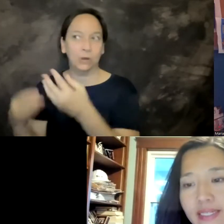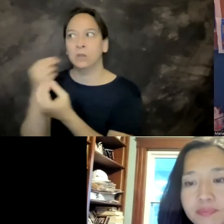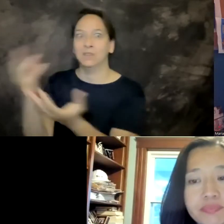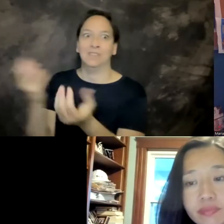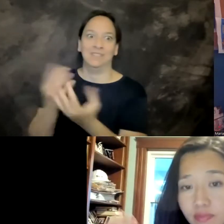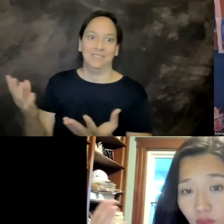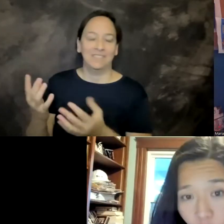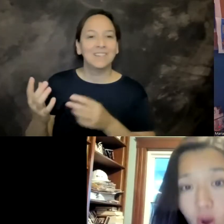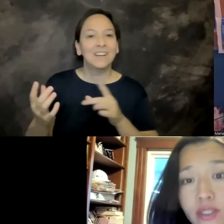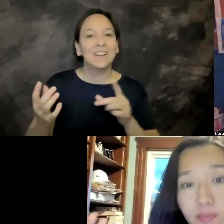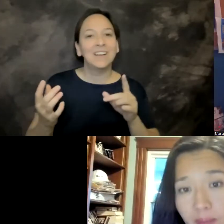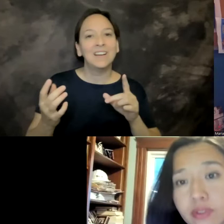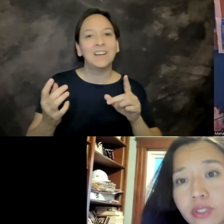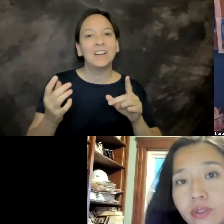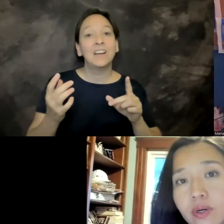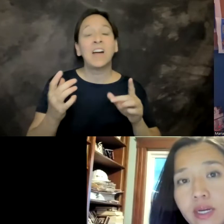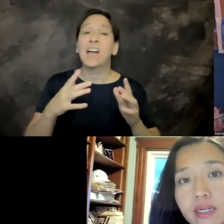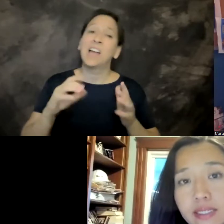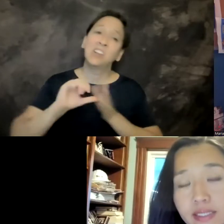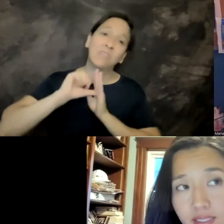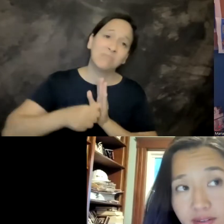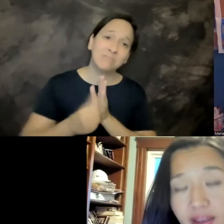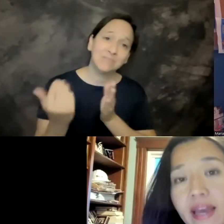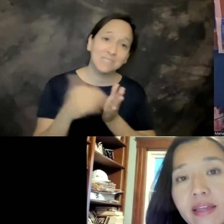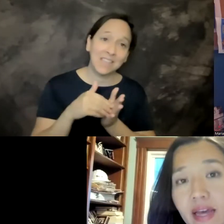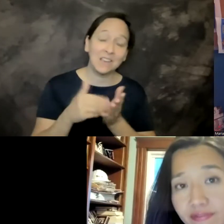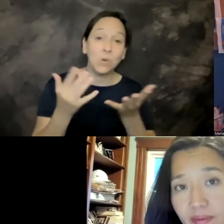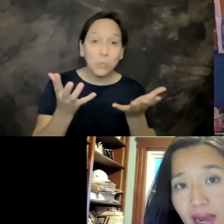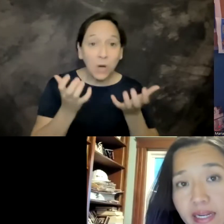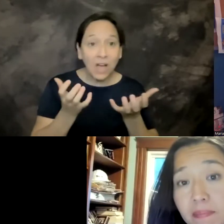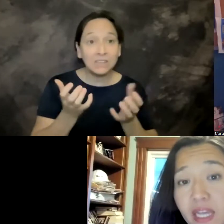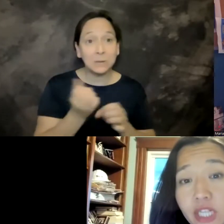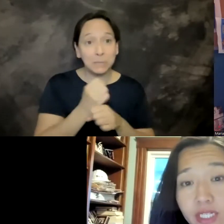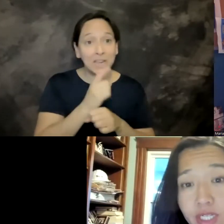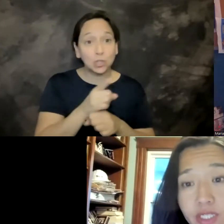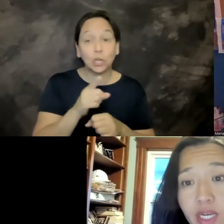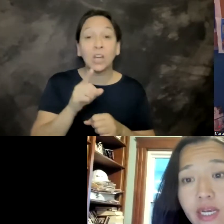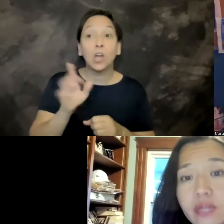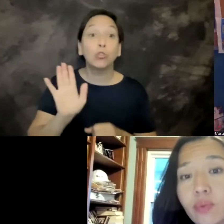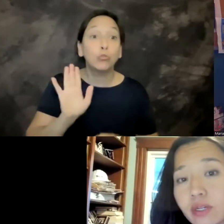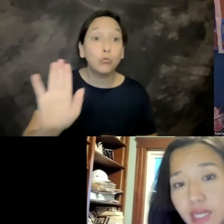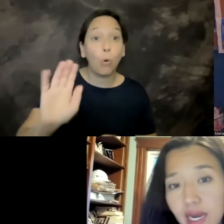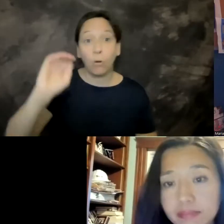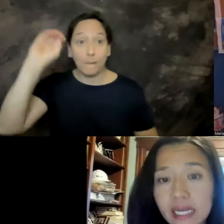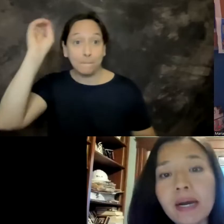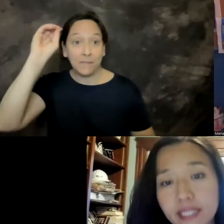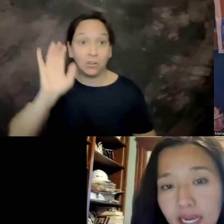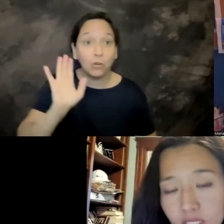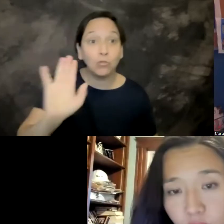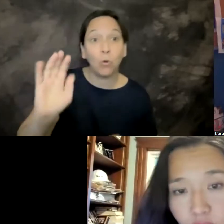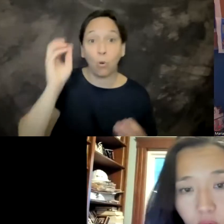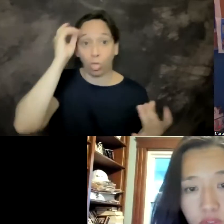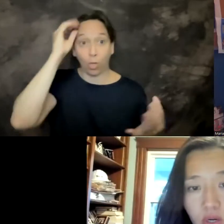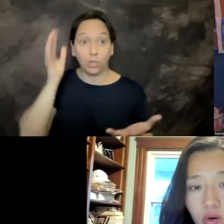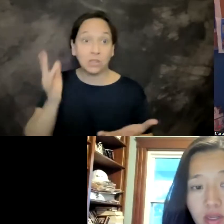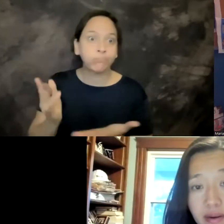everywhere is that we want to be able to convey that feedback and make changes in real time, day by day as